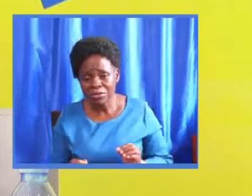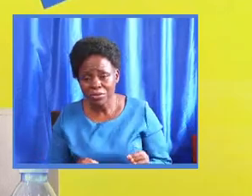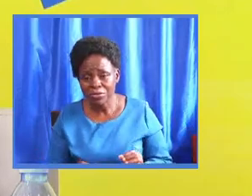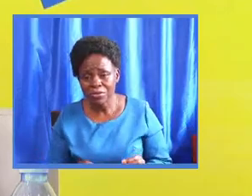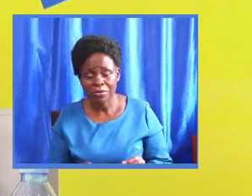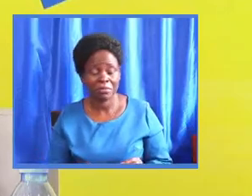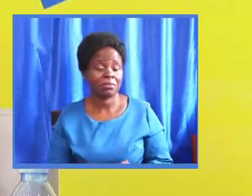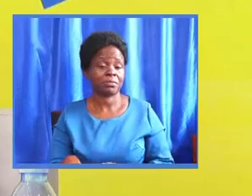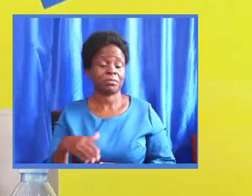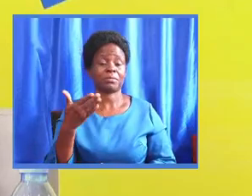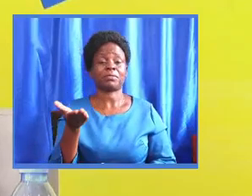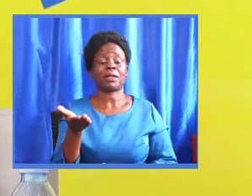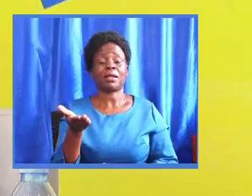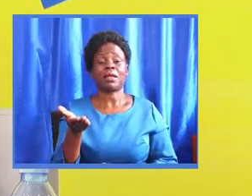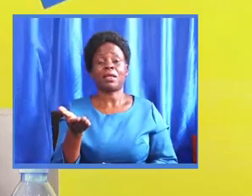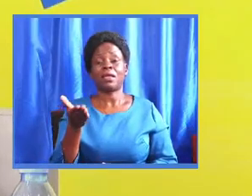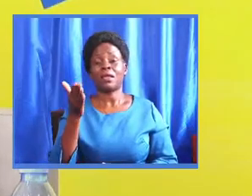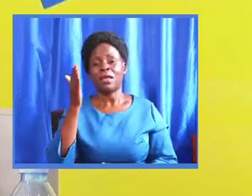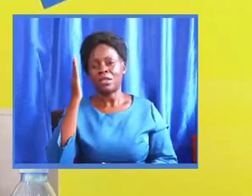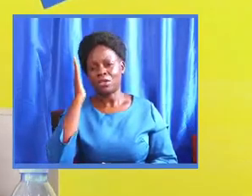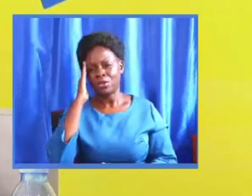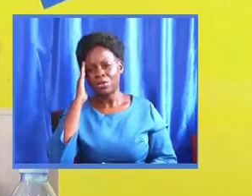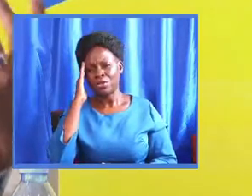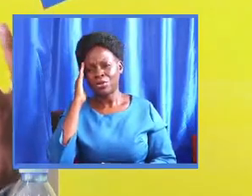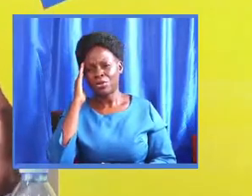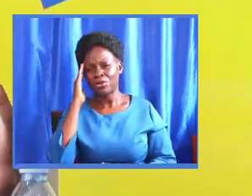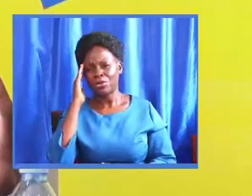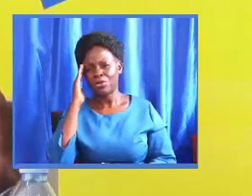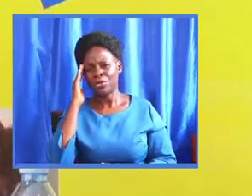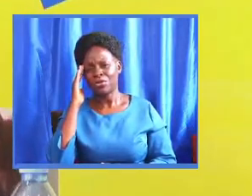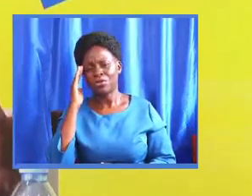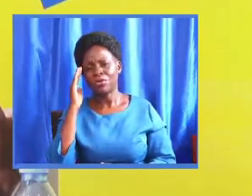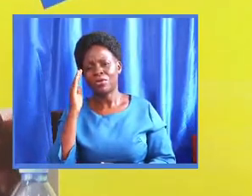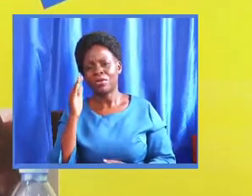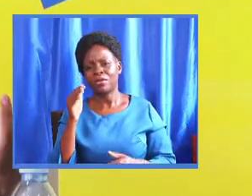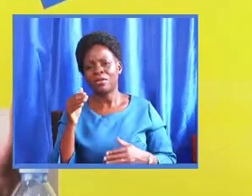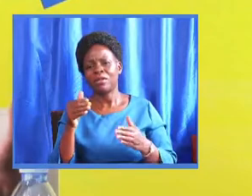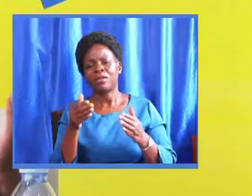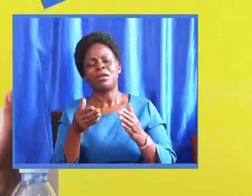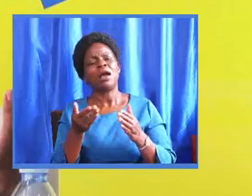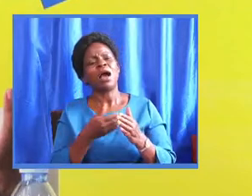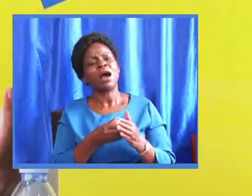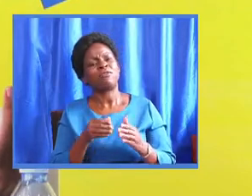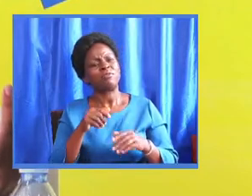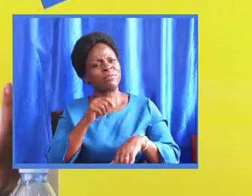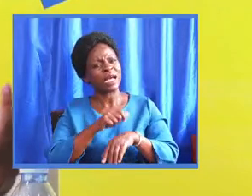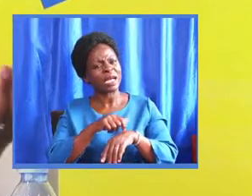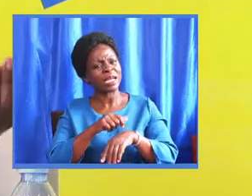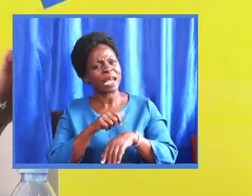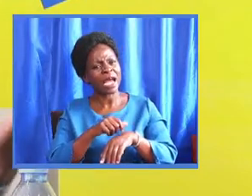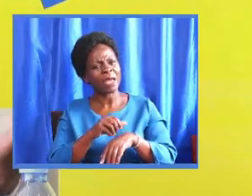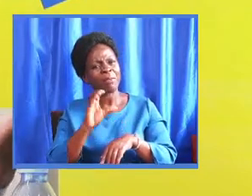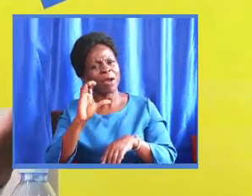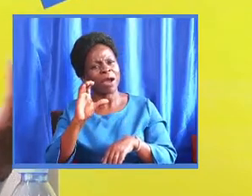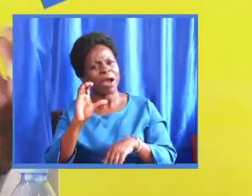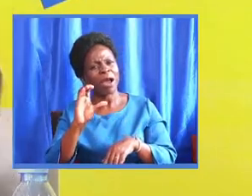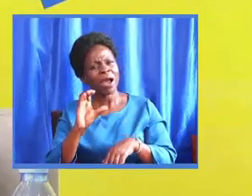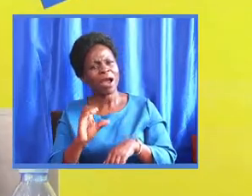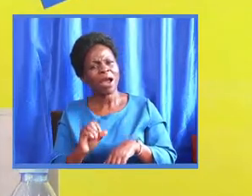yet, in all honesty, do we really have a curfew at the end of the day? Or is it just a